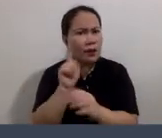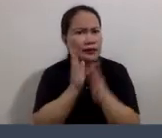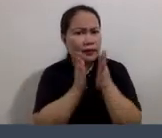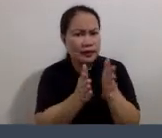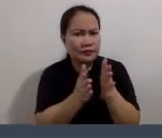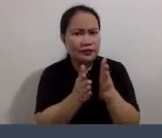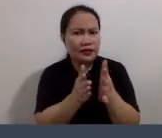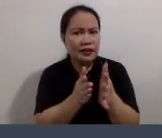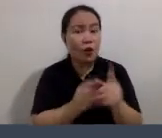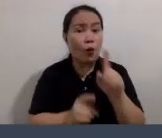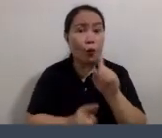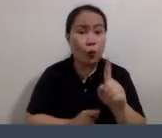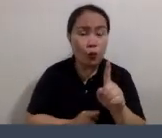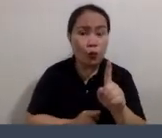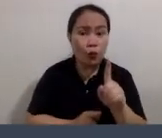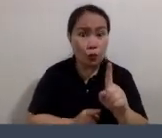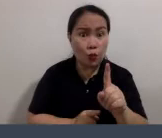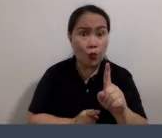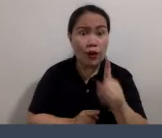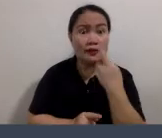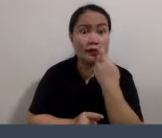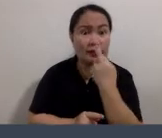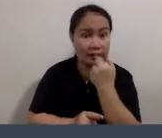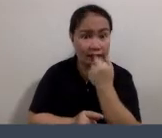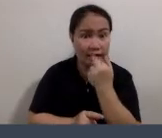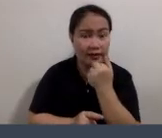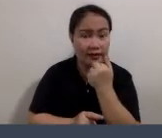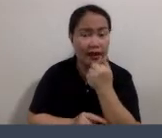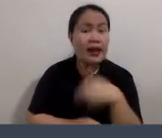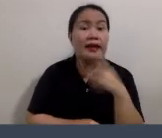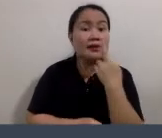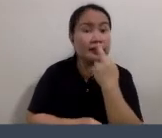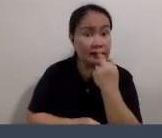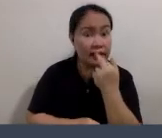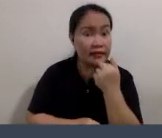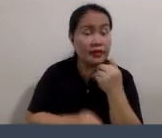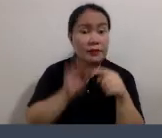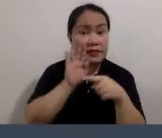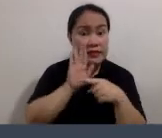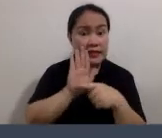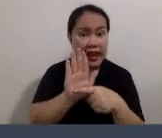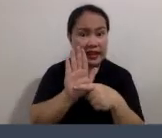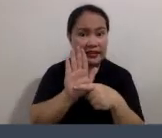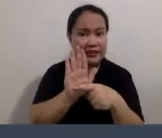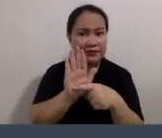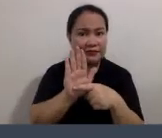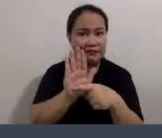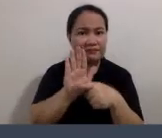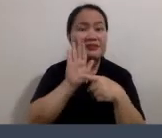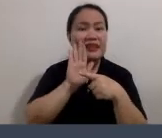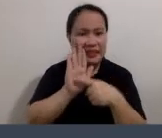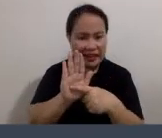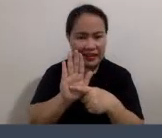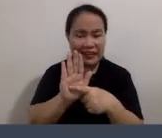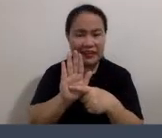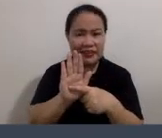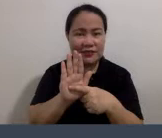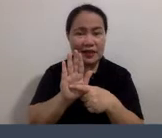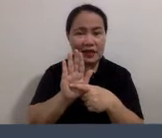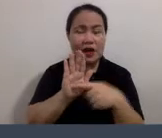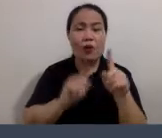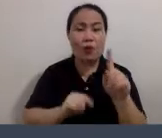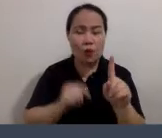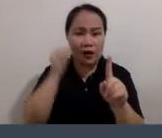wala na siyang value kasi equivalent na siya sa 0. So, ano na lang ang natira? 1. Okay? Now, bakit